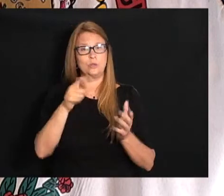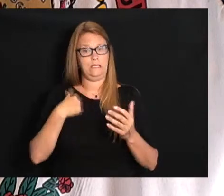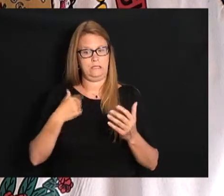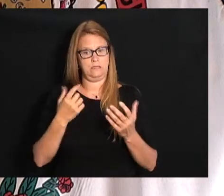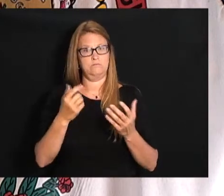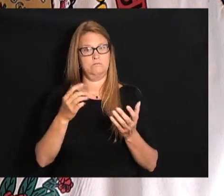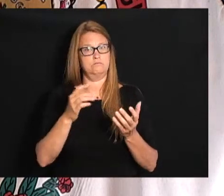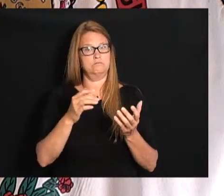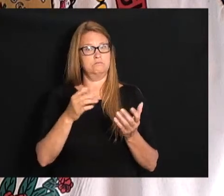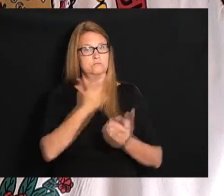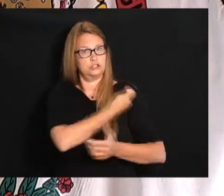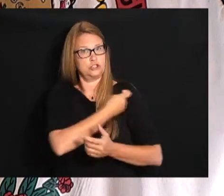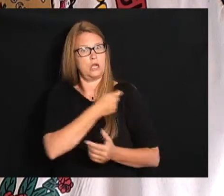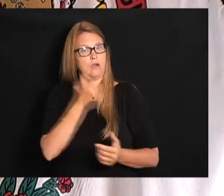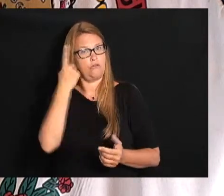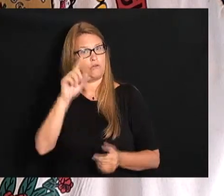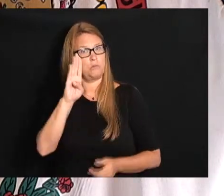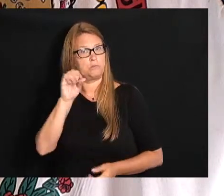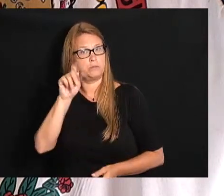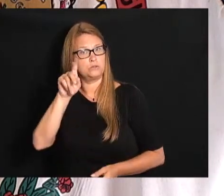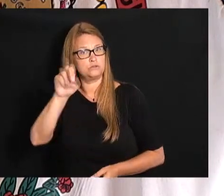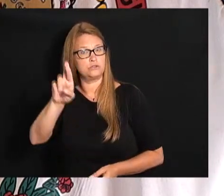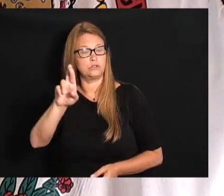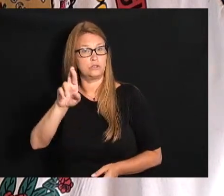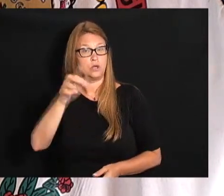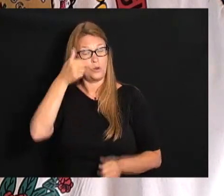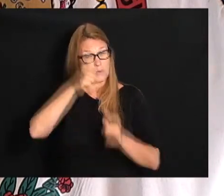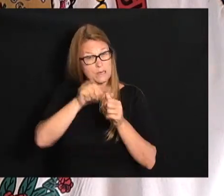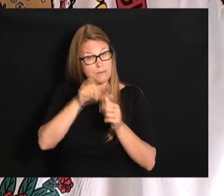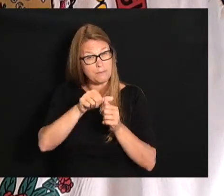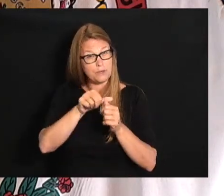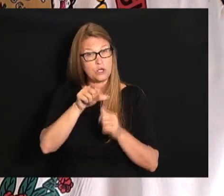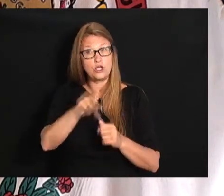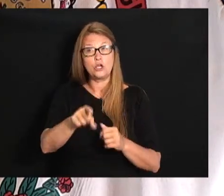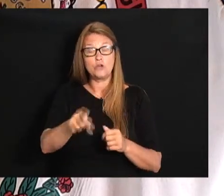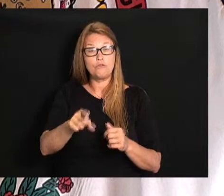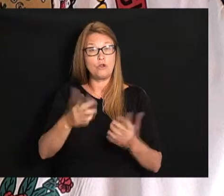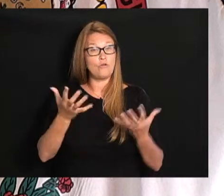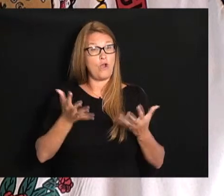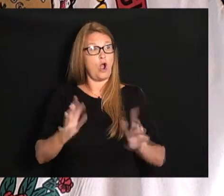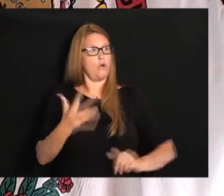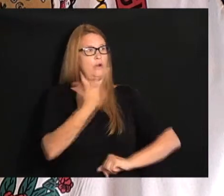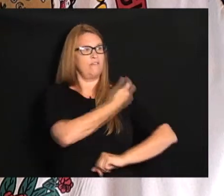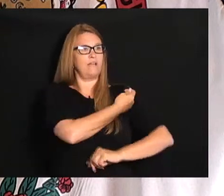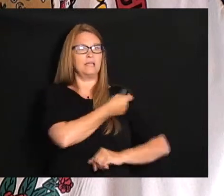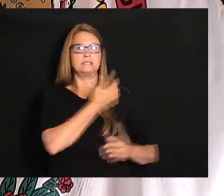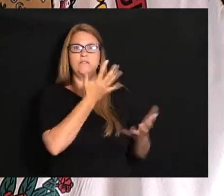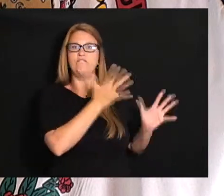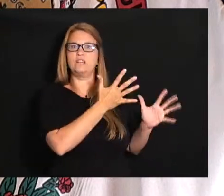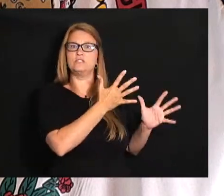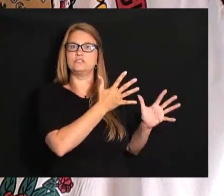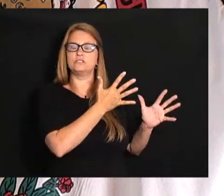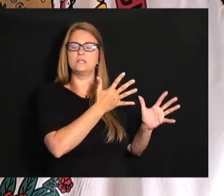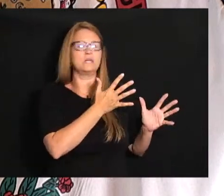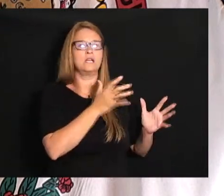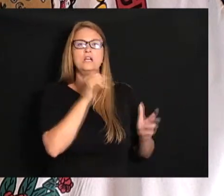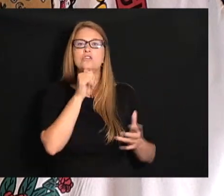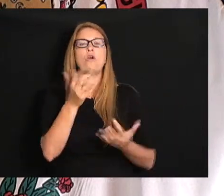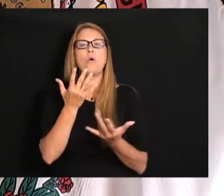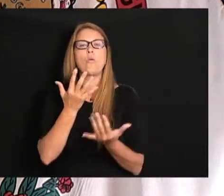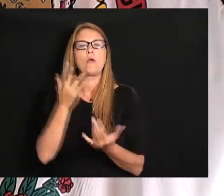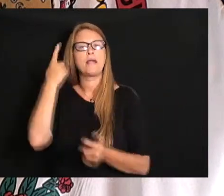zero. So just remember that. If you have absolutely gone to the trouble of being vaccinated, don't sit on the